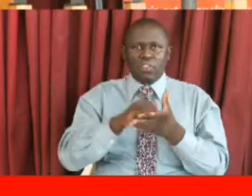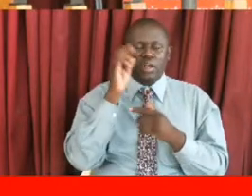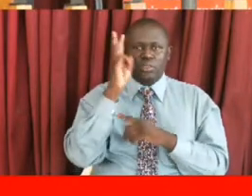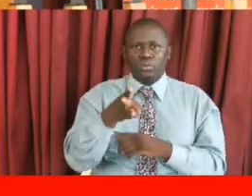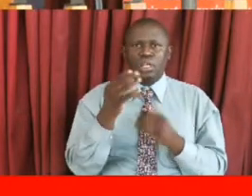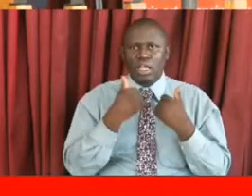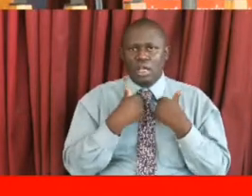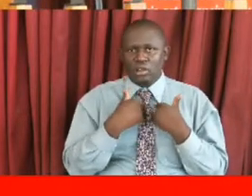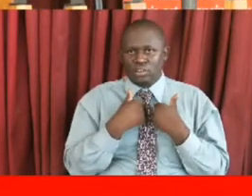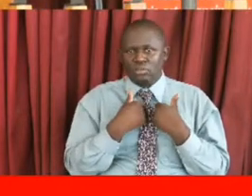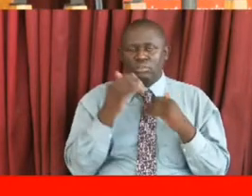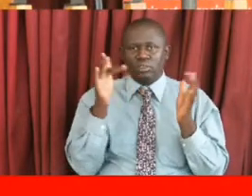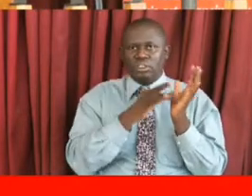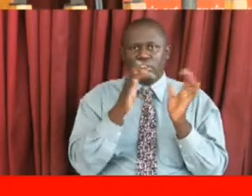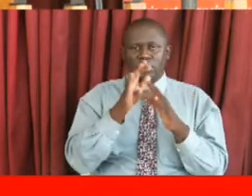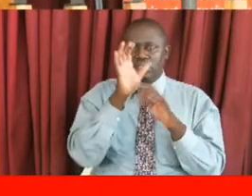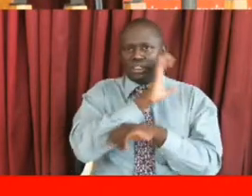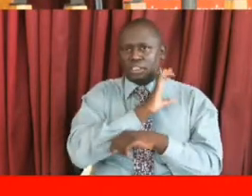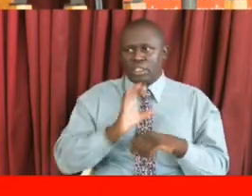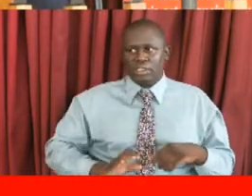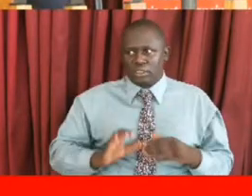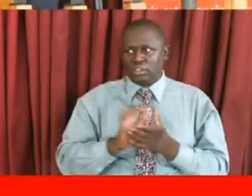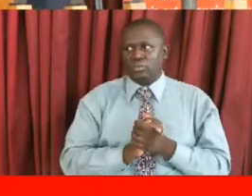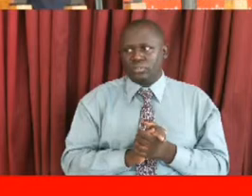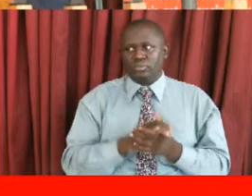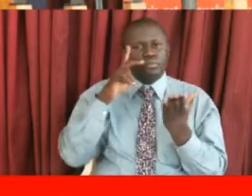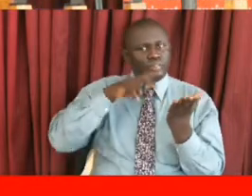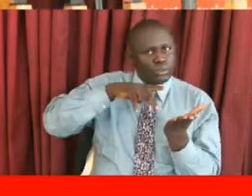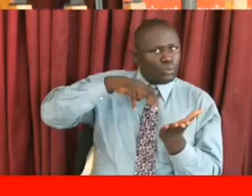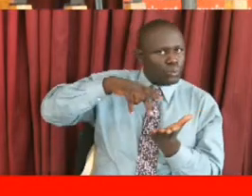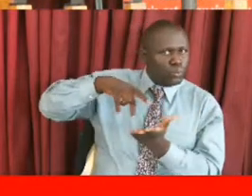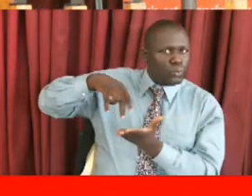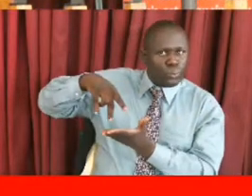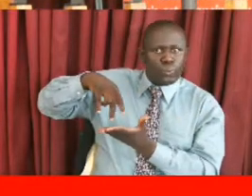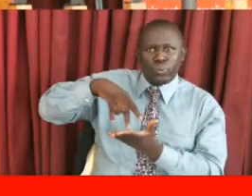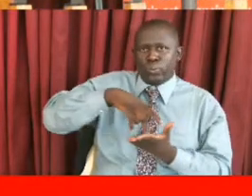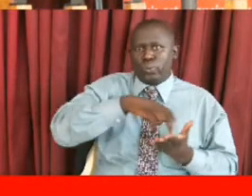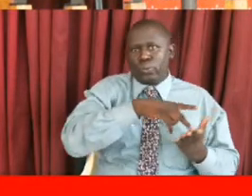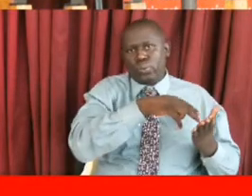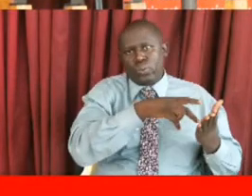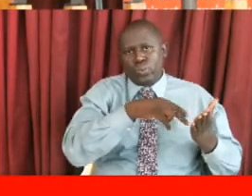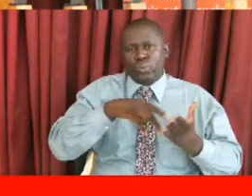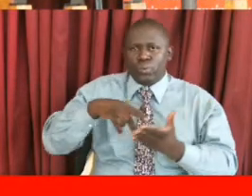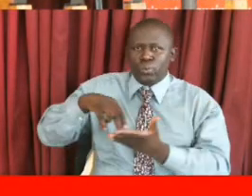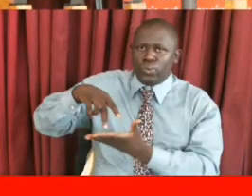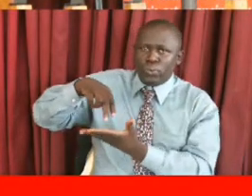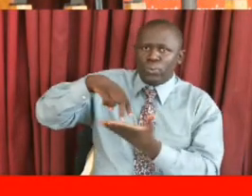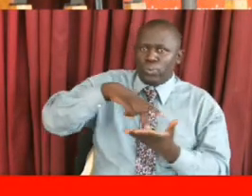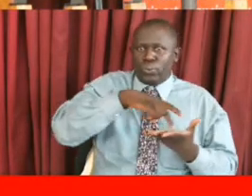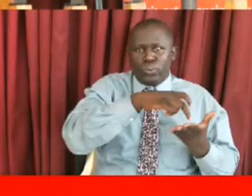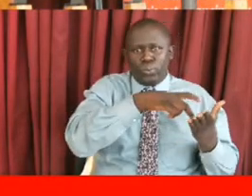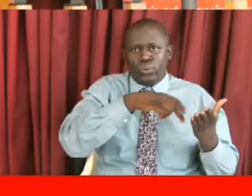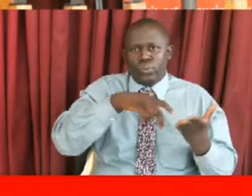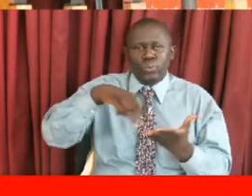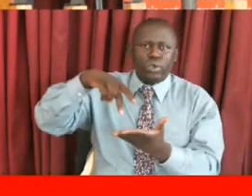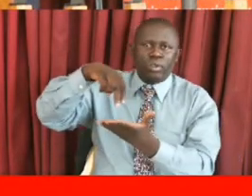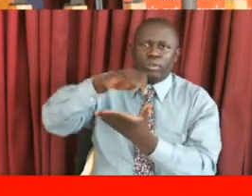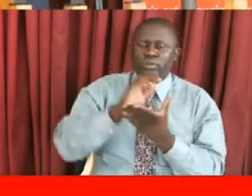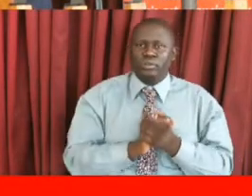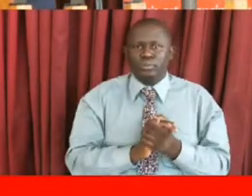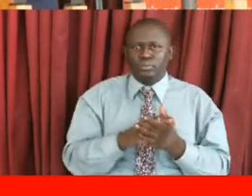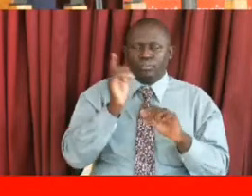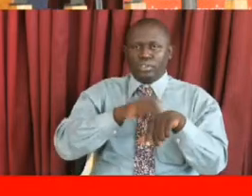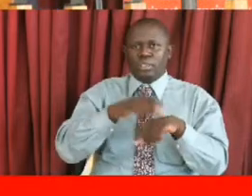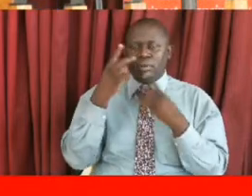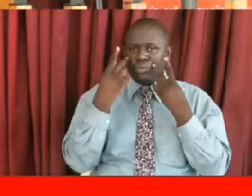have Jesus Christ walking in it amen when you